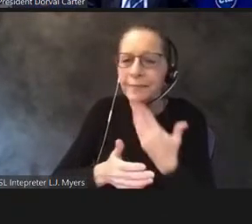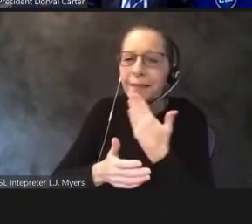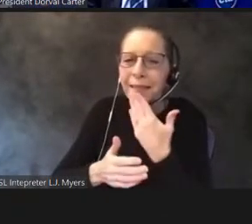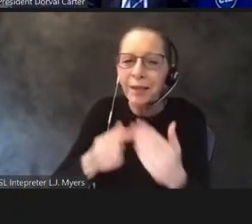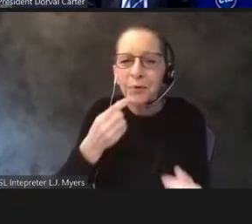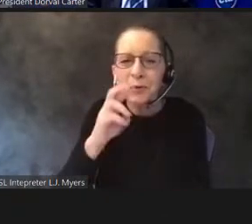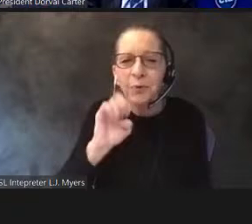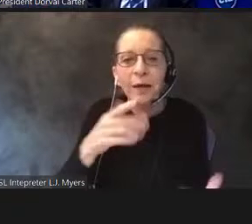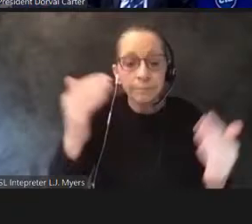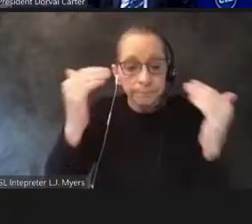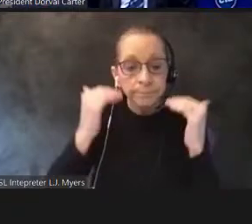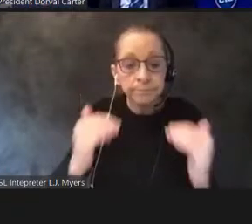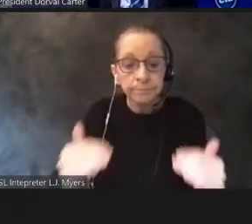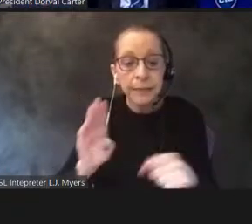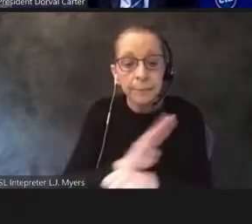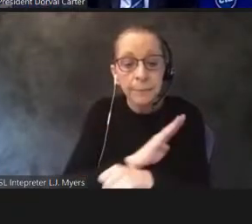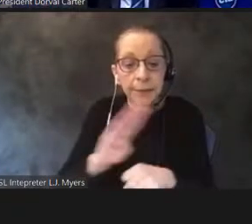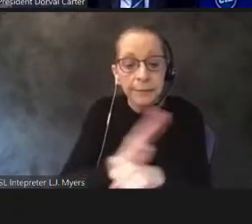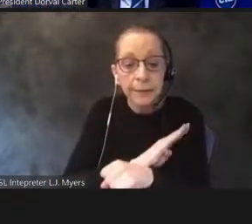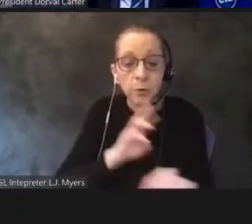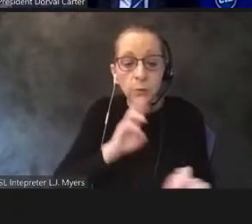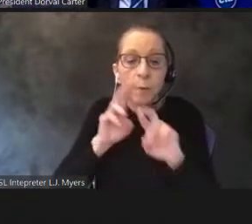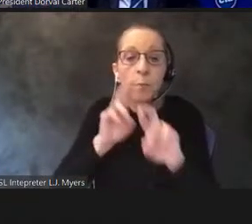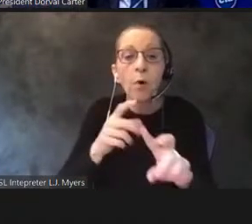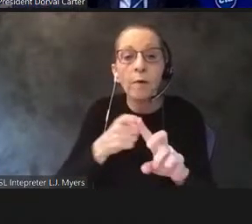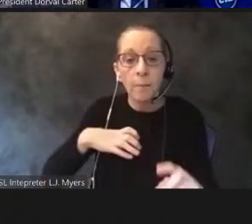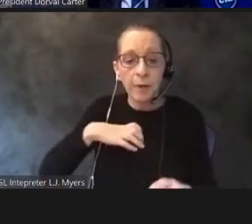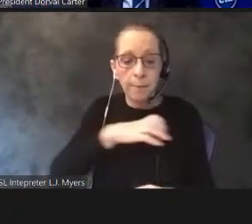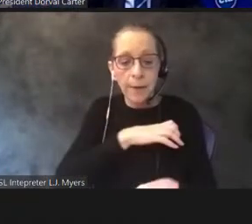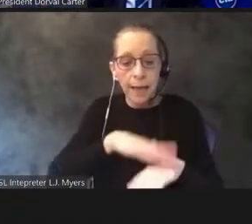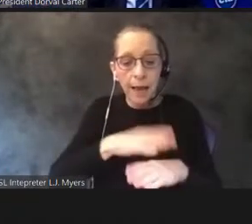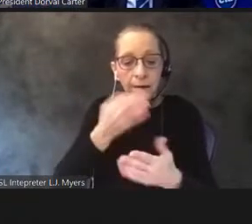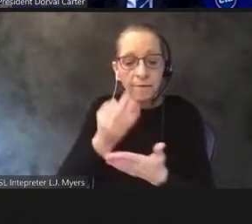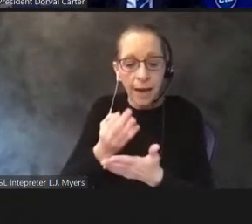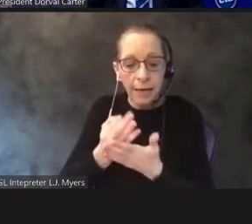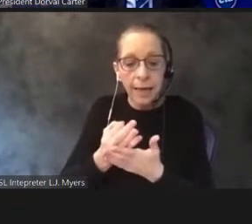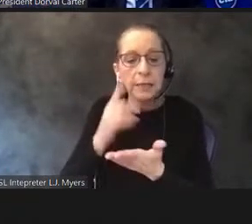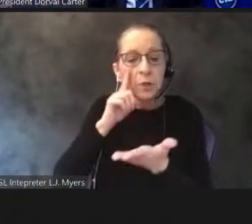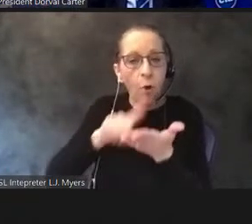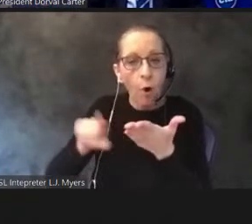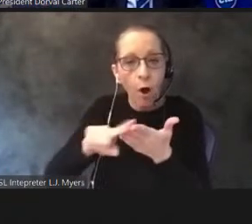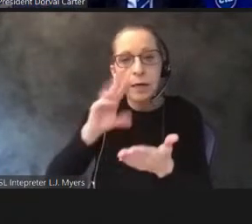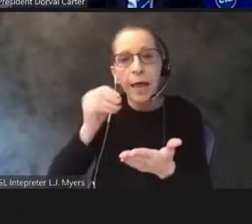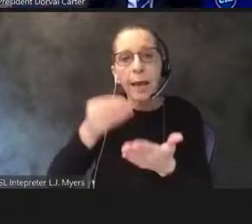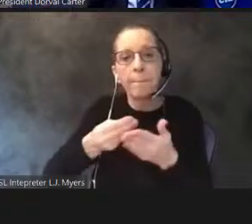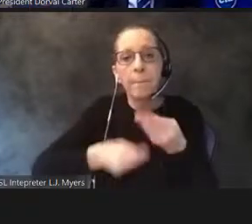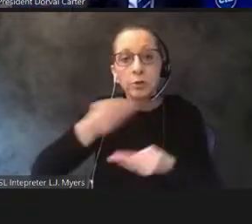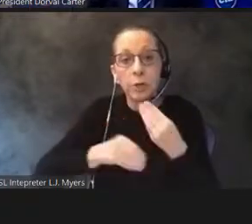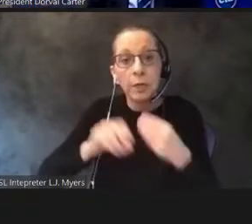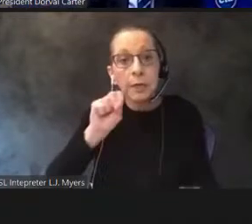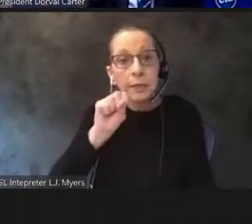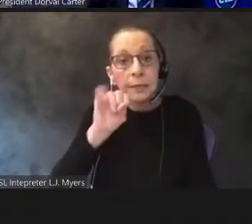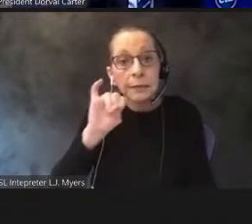Greg. Our next order of business is a report from the Committee on Finance, Audit, and Budget. Director Silva.